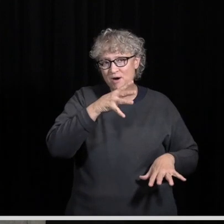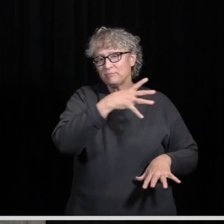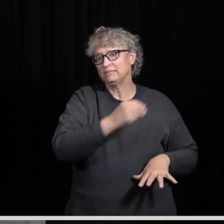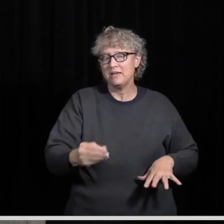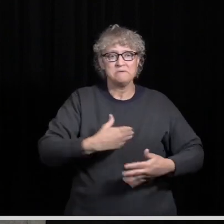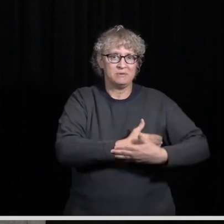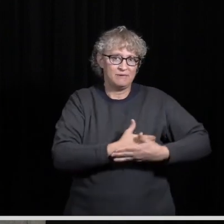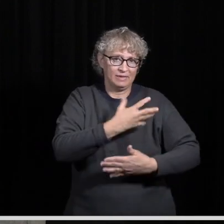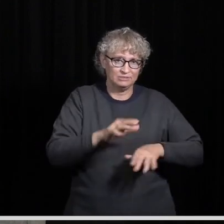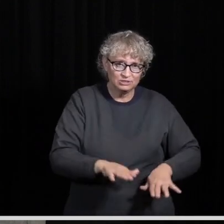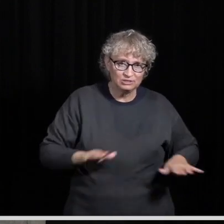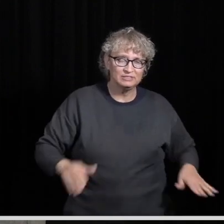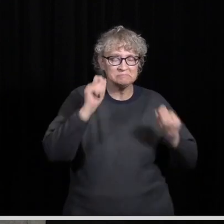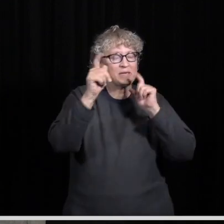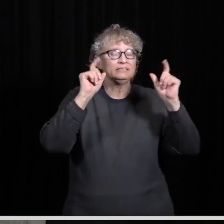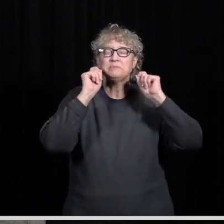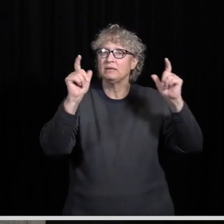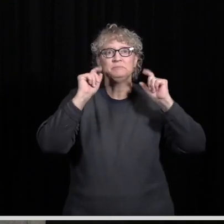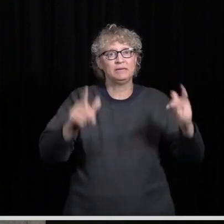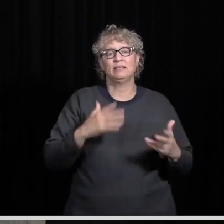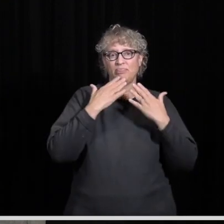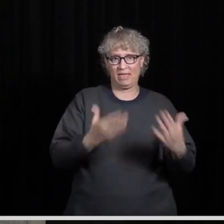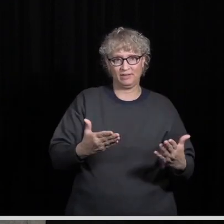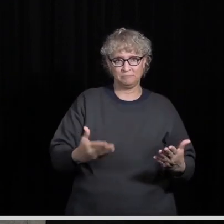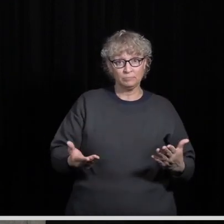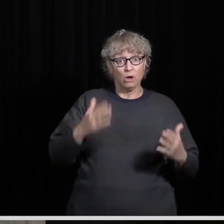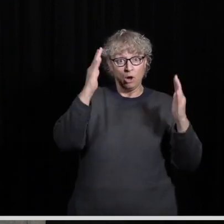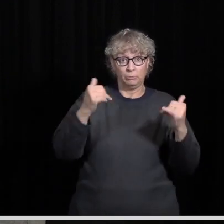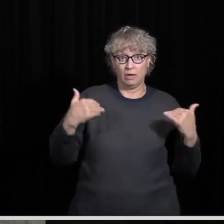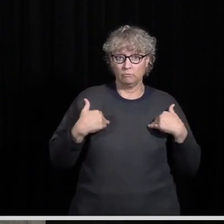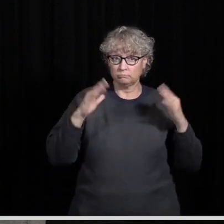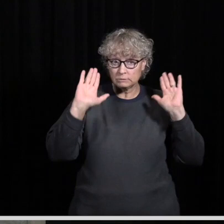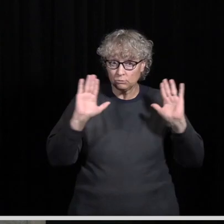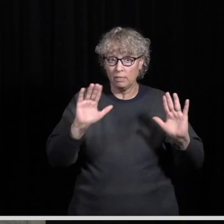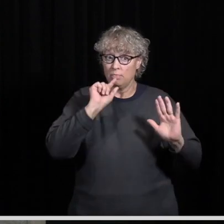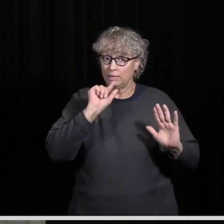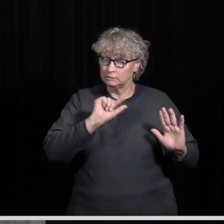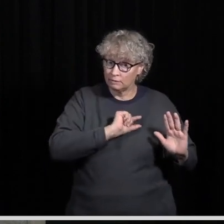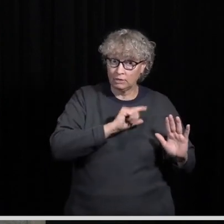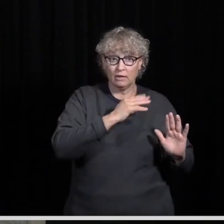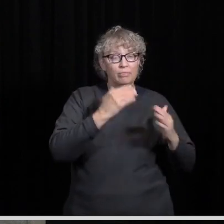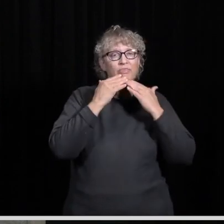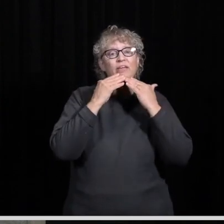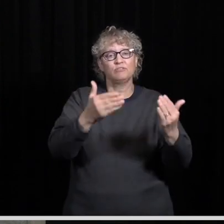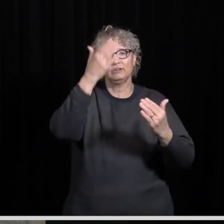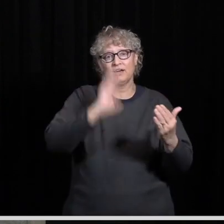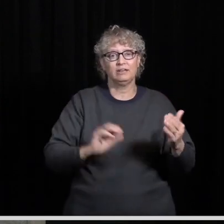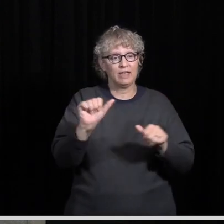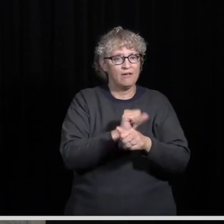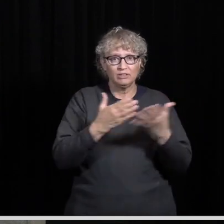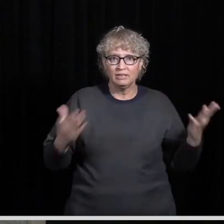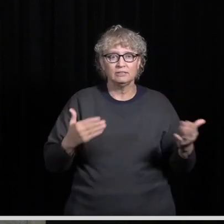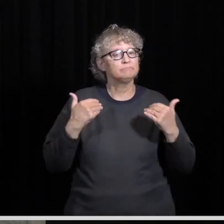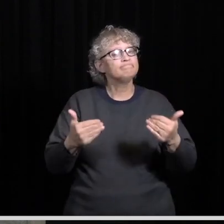babies. The children, just amazing, amazing, amazing. So thank you for that. I hope you have a great Thanksgiving and just be thankful to God for everything that's going on.